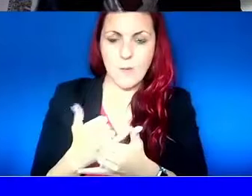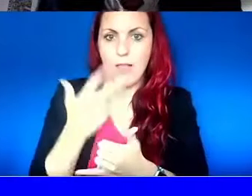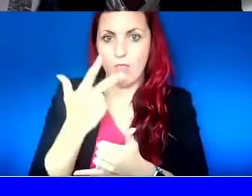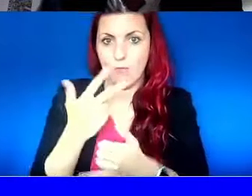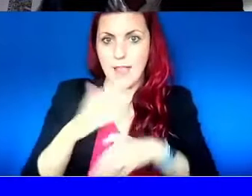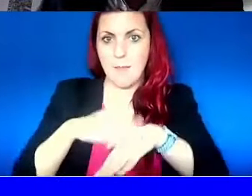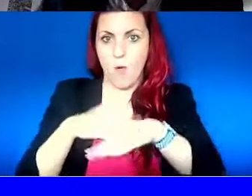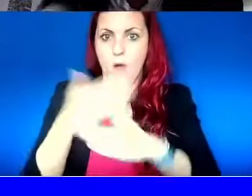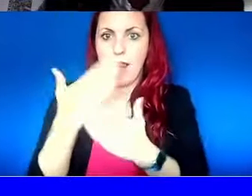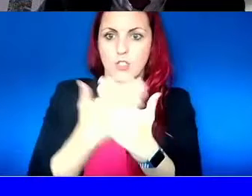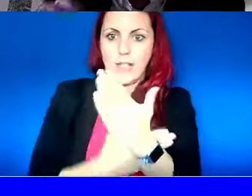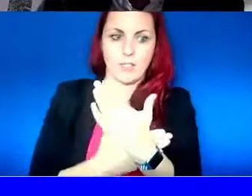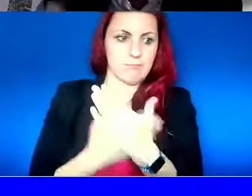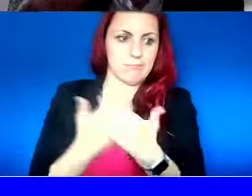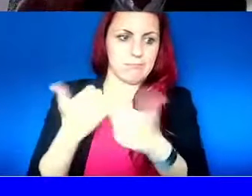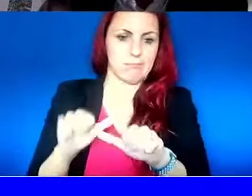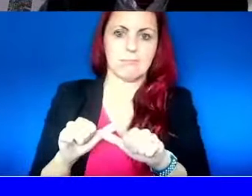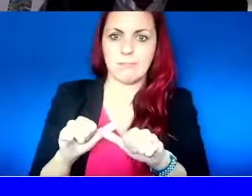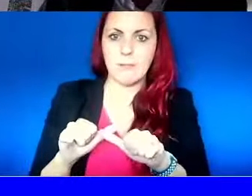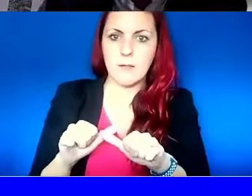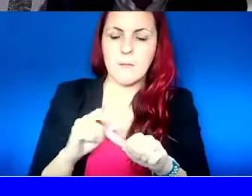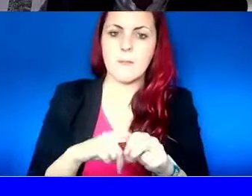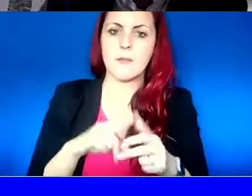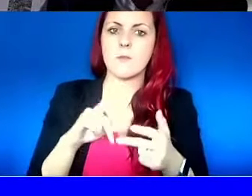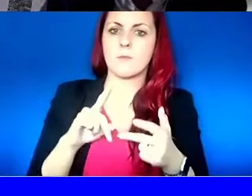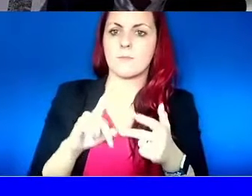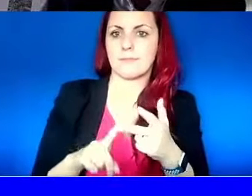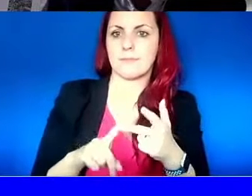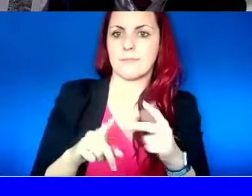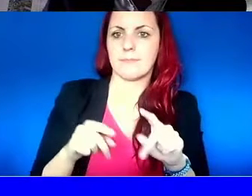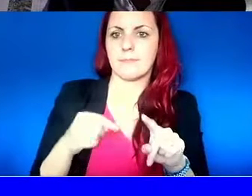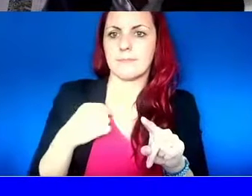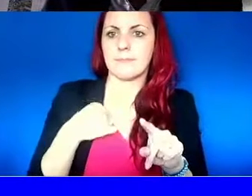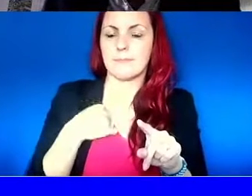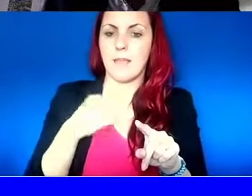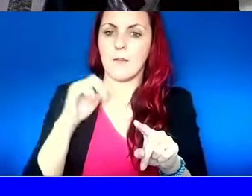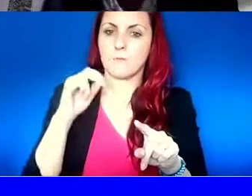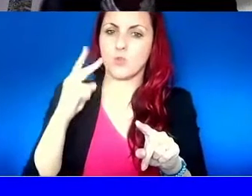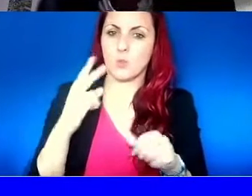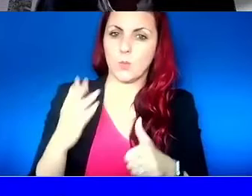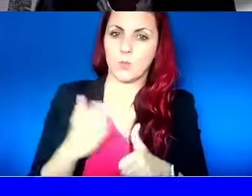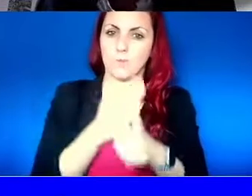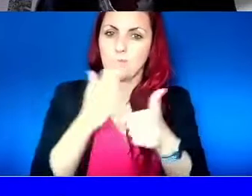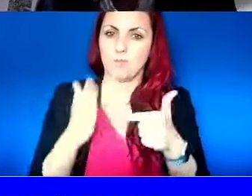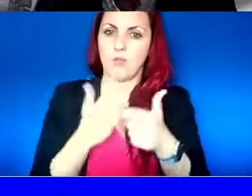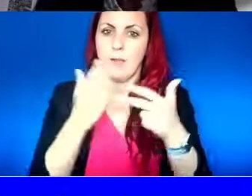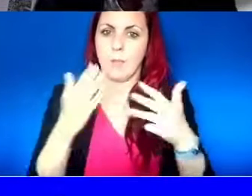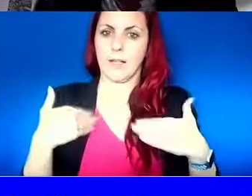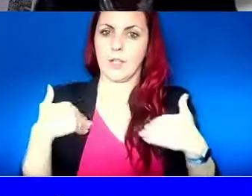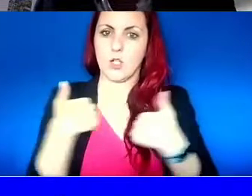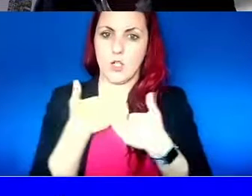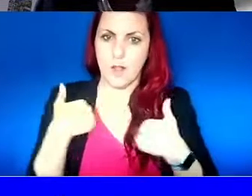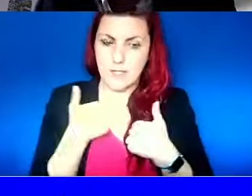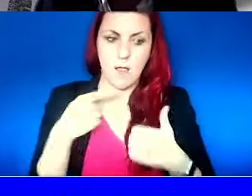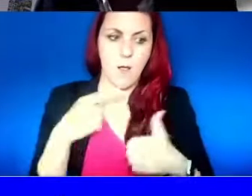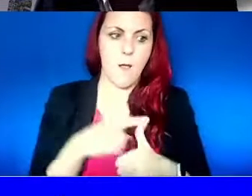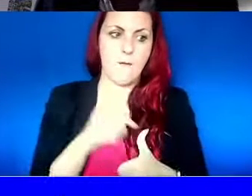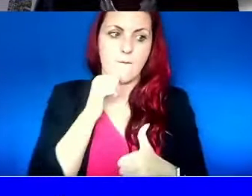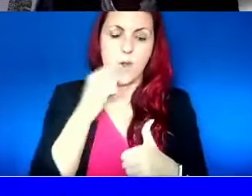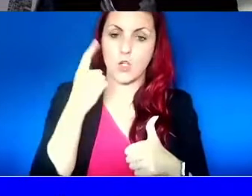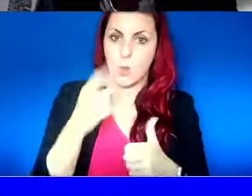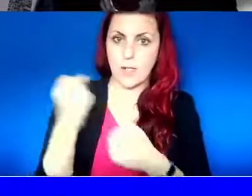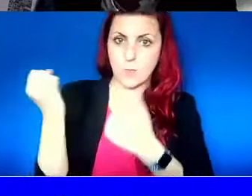please. Against that backdrop, my paper today has two primary concerns. My first concern is simply to provide you with an